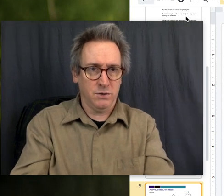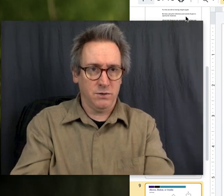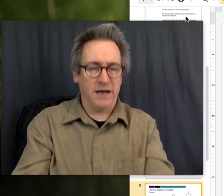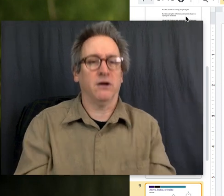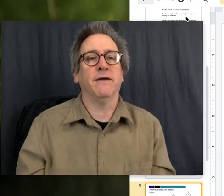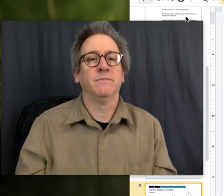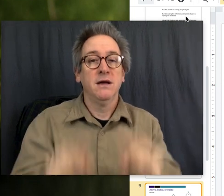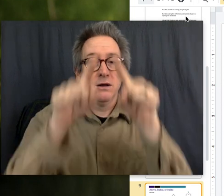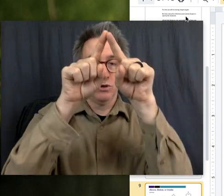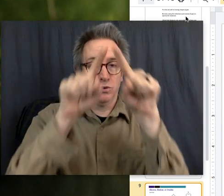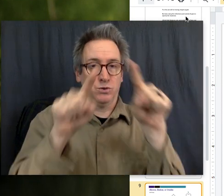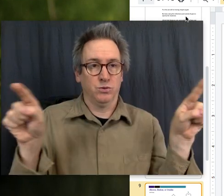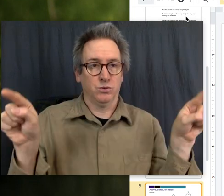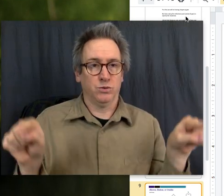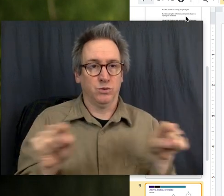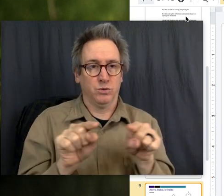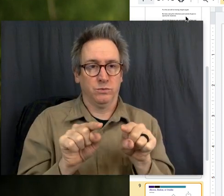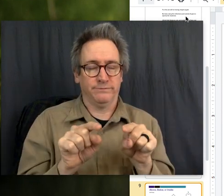Okay.